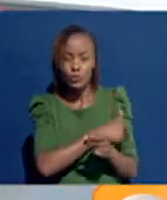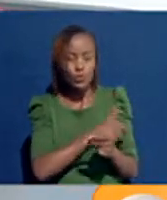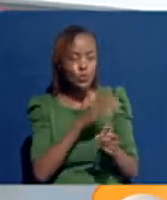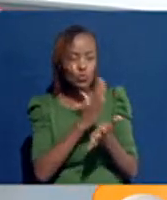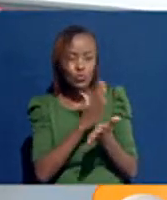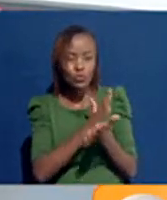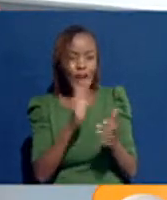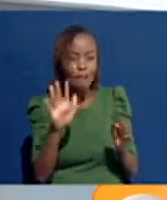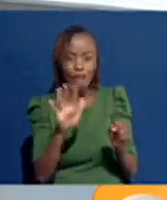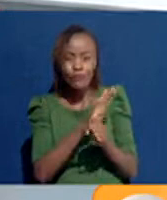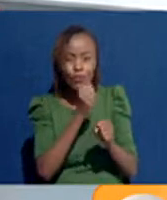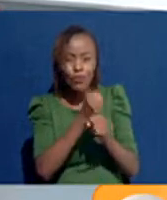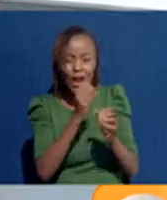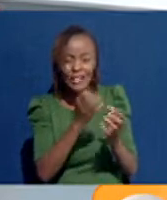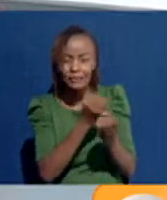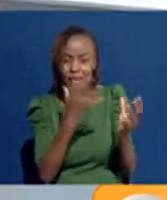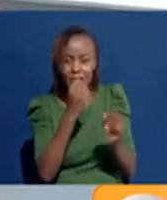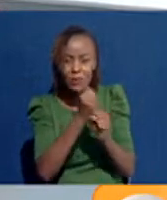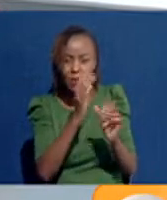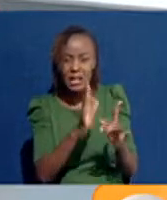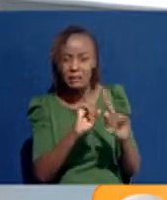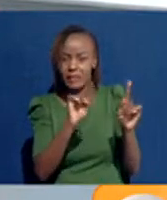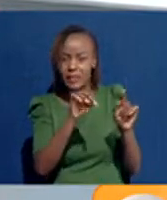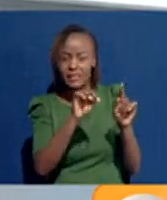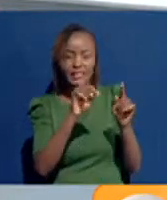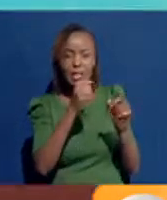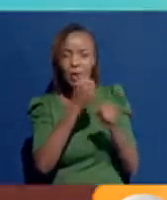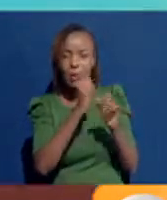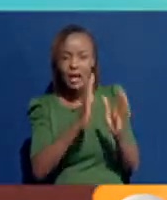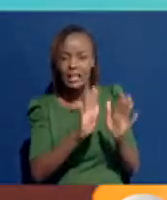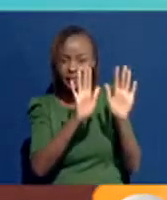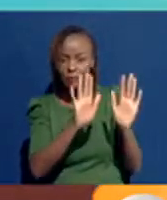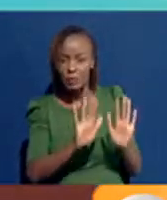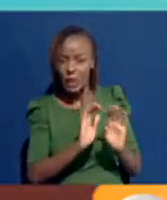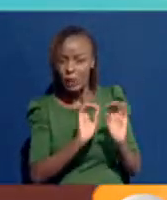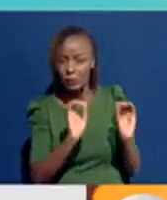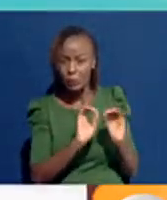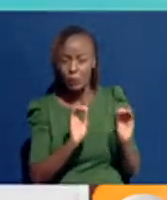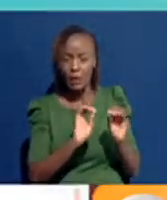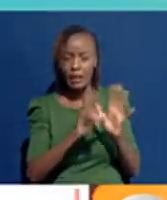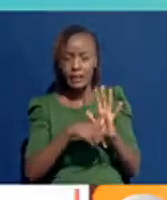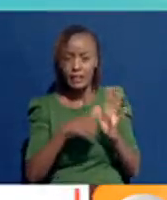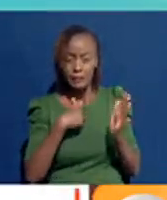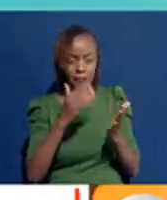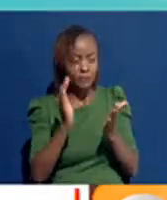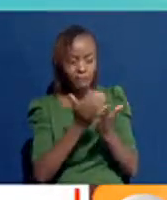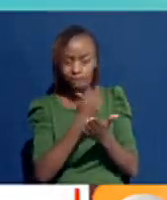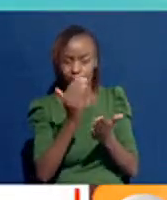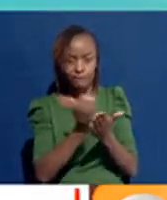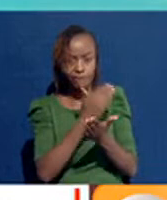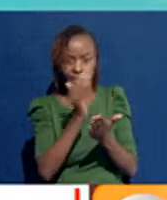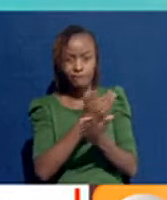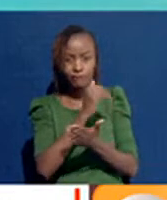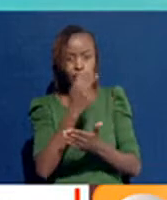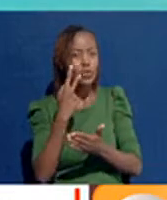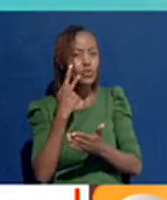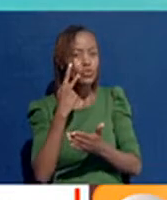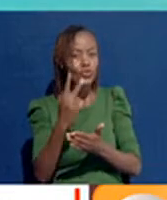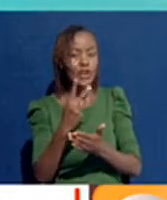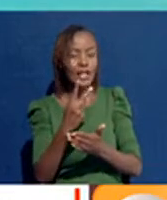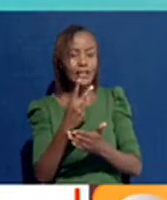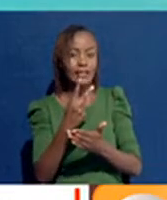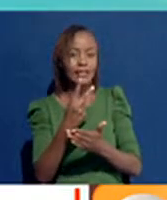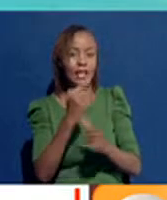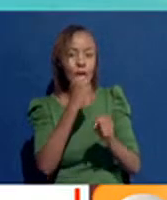areas. So my first action was to actually remove about 200 staff members from our payroll because they were